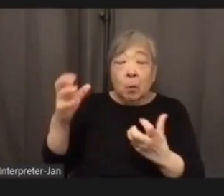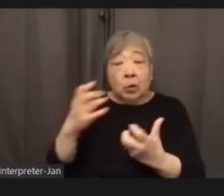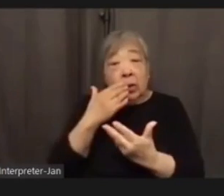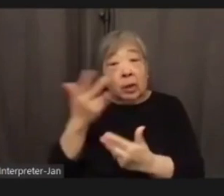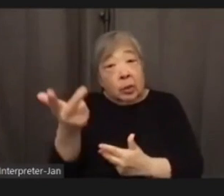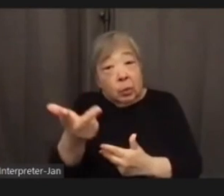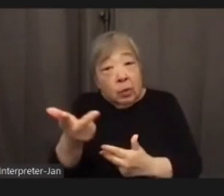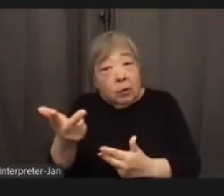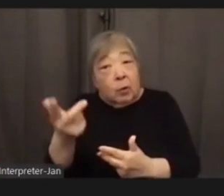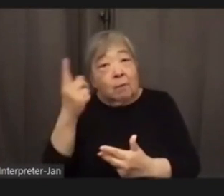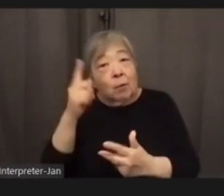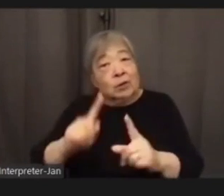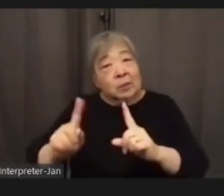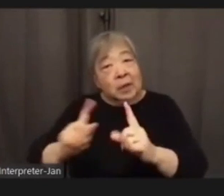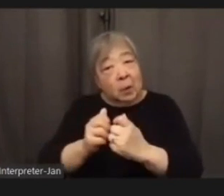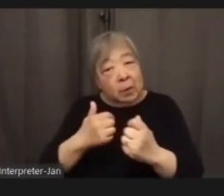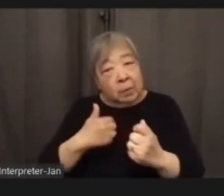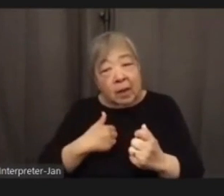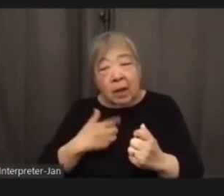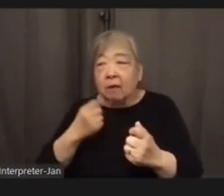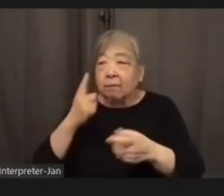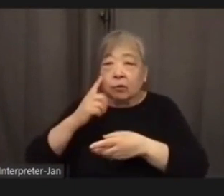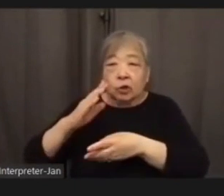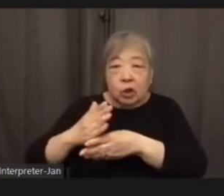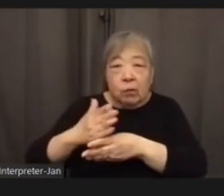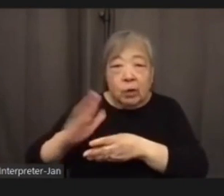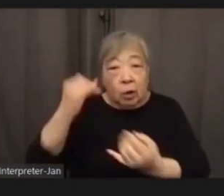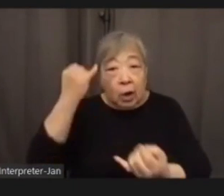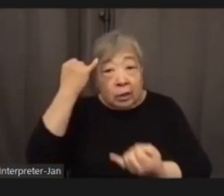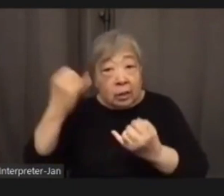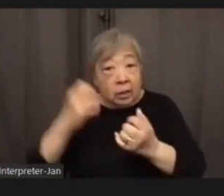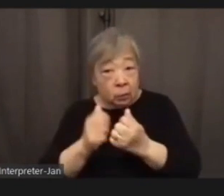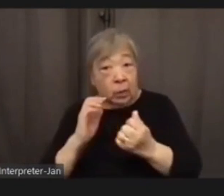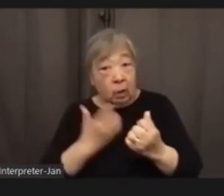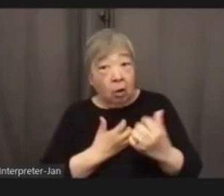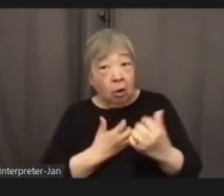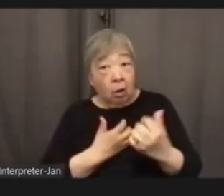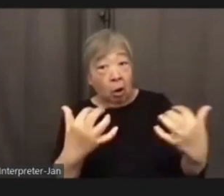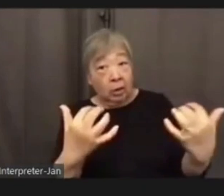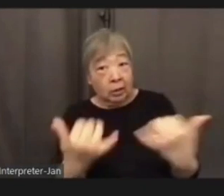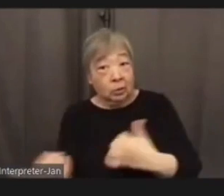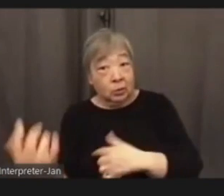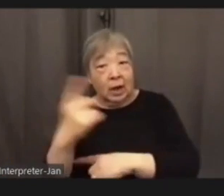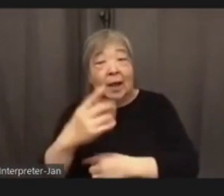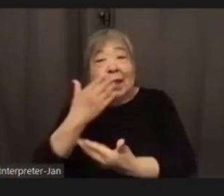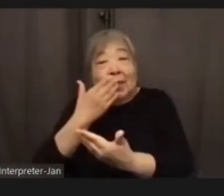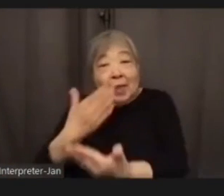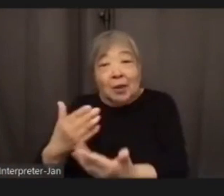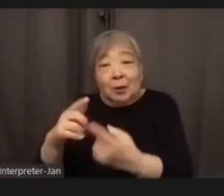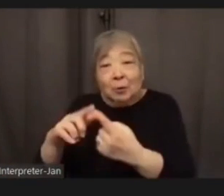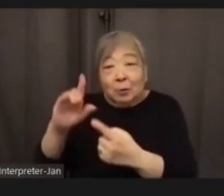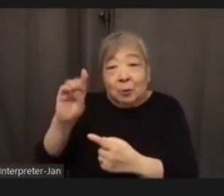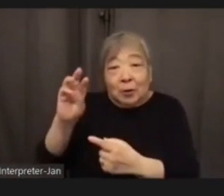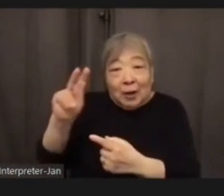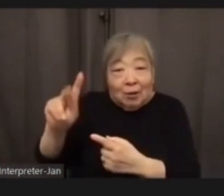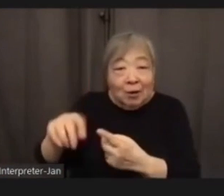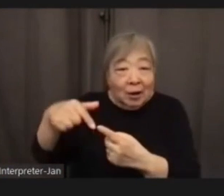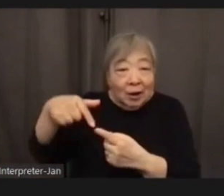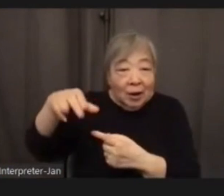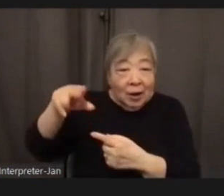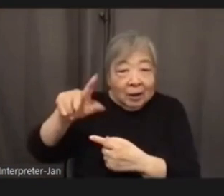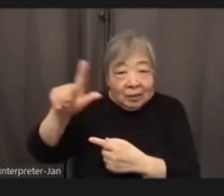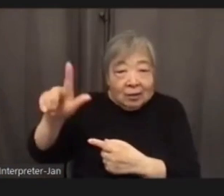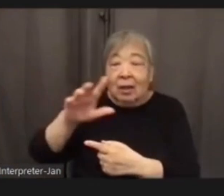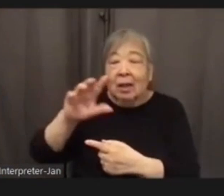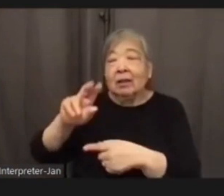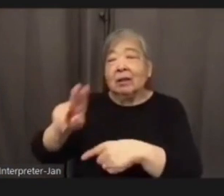for speaking with me and for sharing your ideas, with our audience today. Thank you to Derek Nakamoto, to Quetzal Flores,